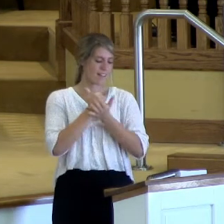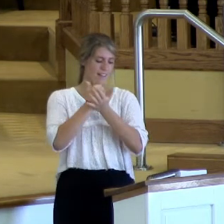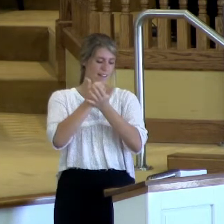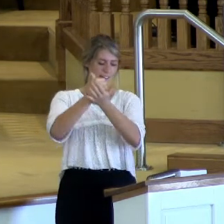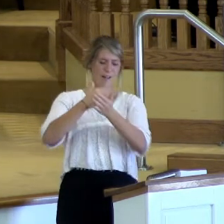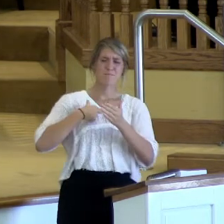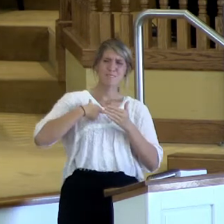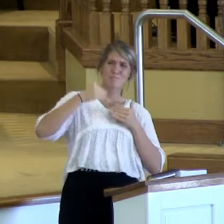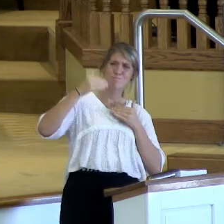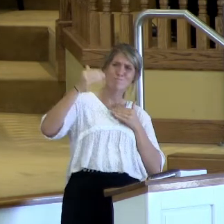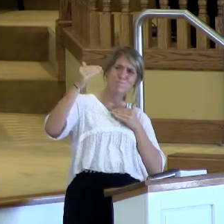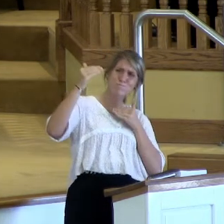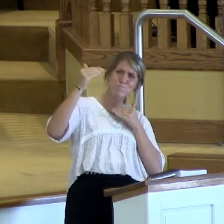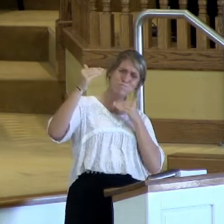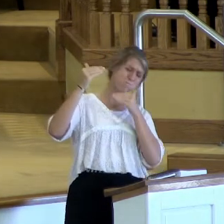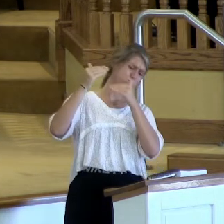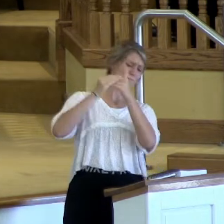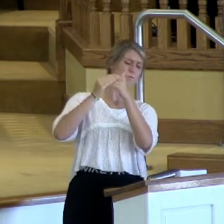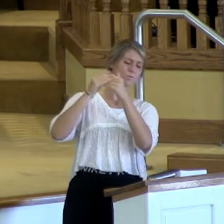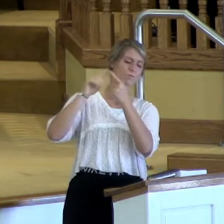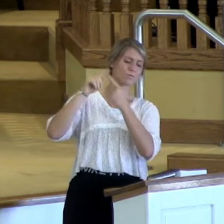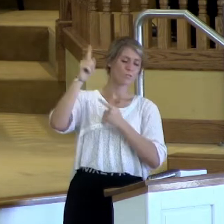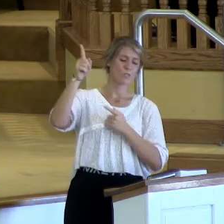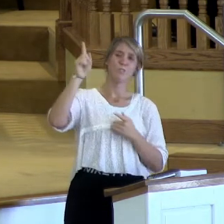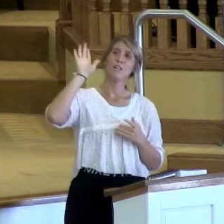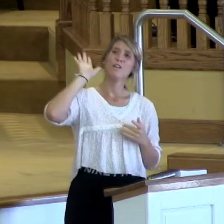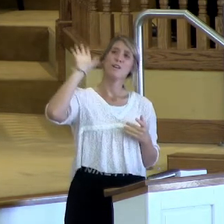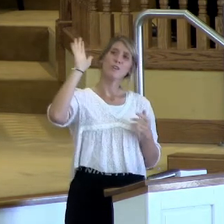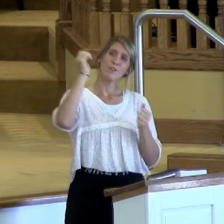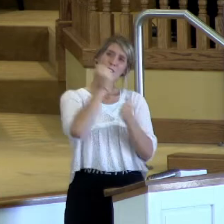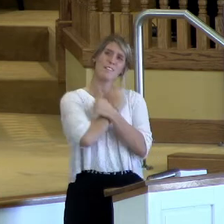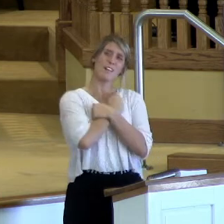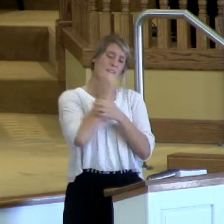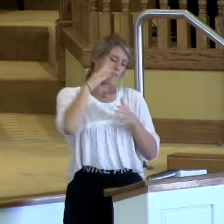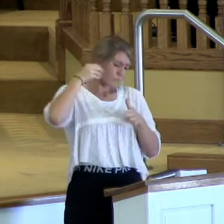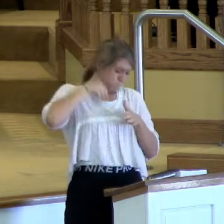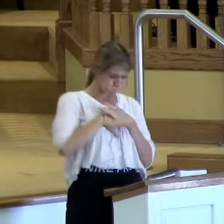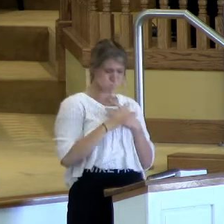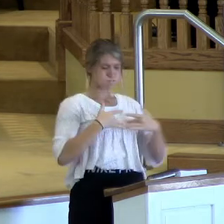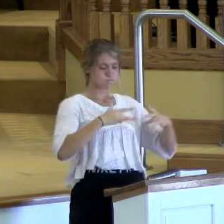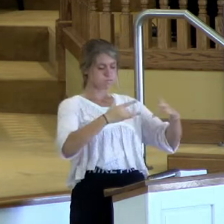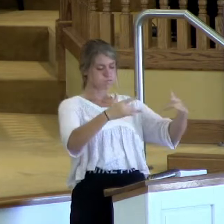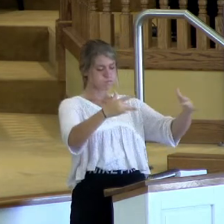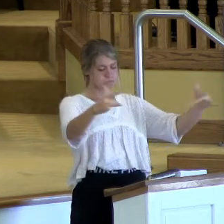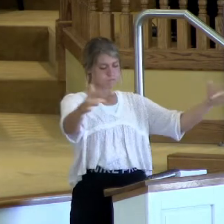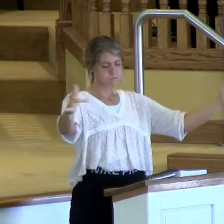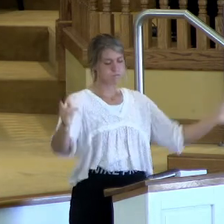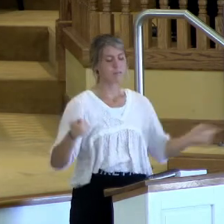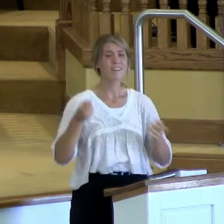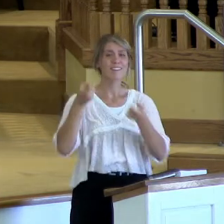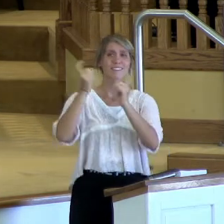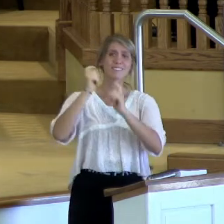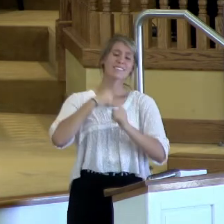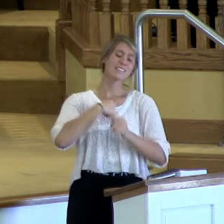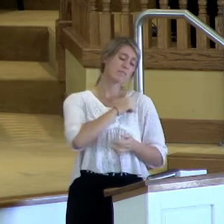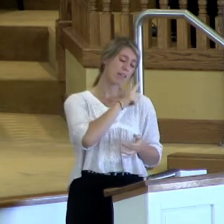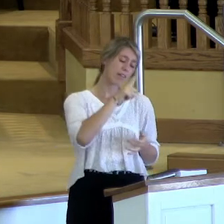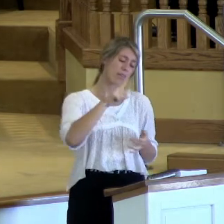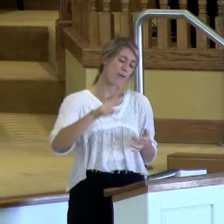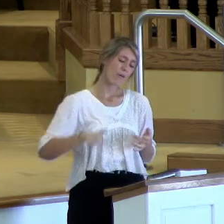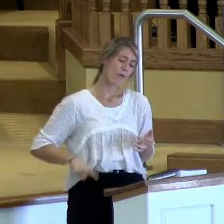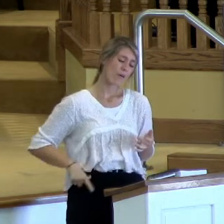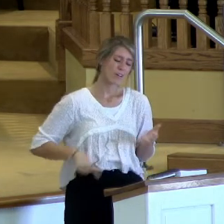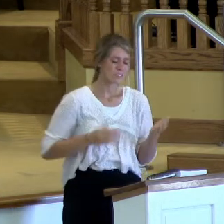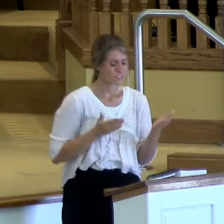heart. Help me draw so close to you that your love comes shining through. Give